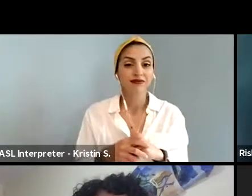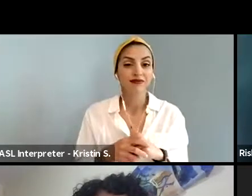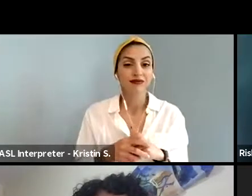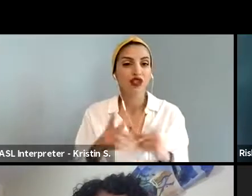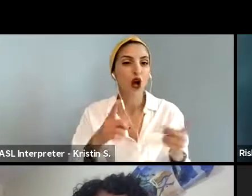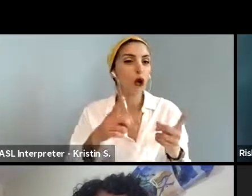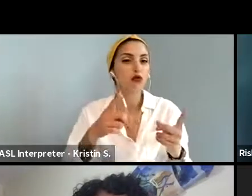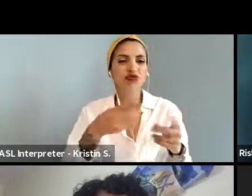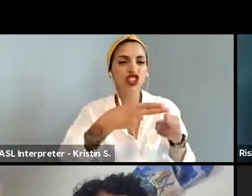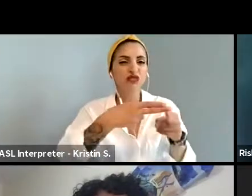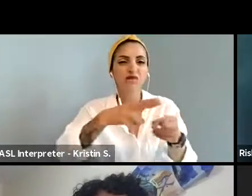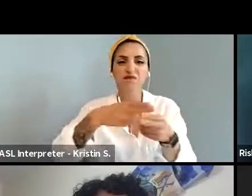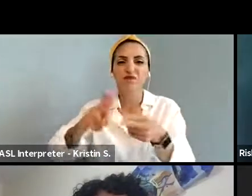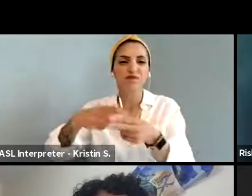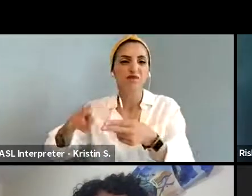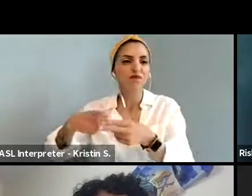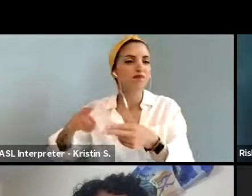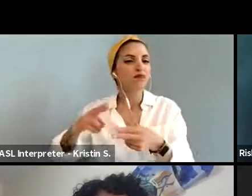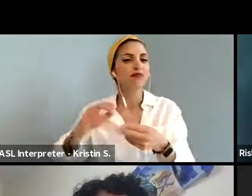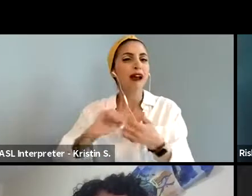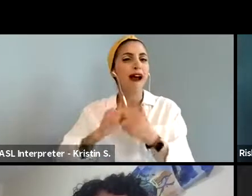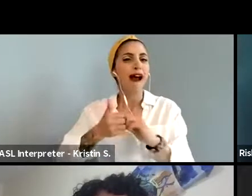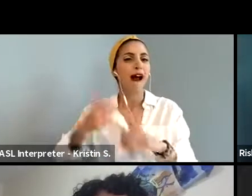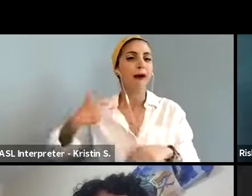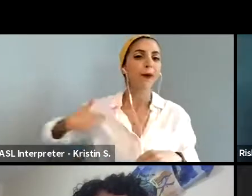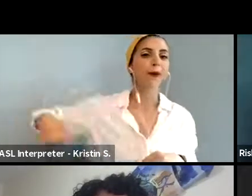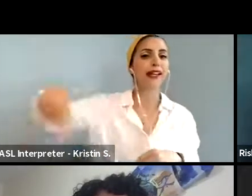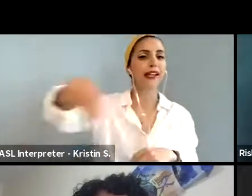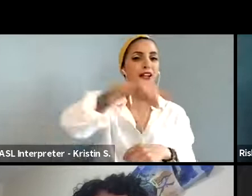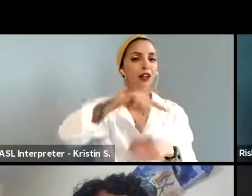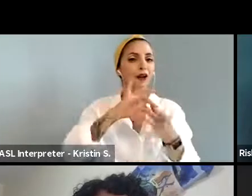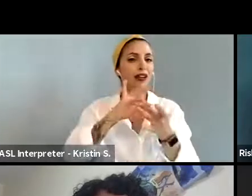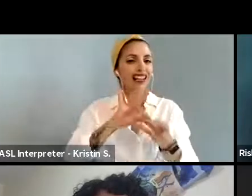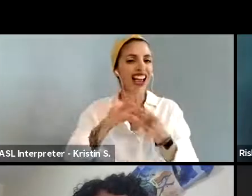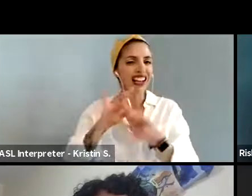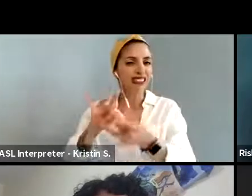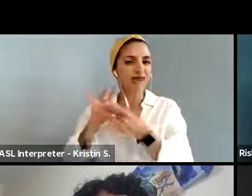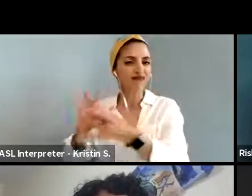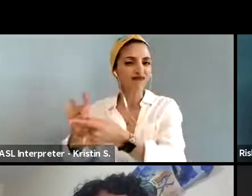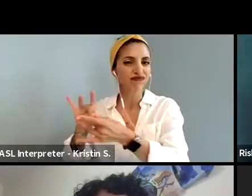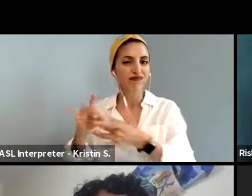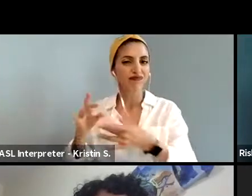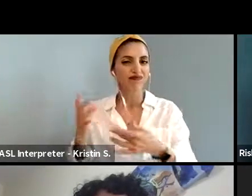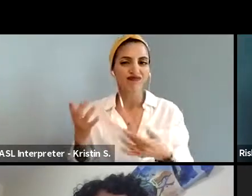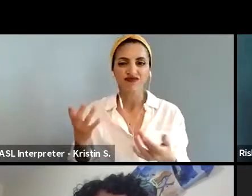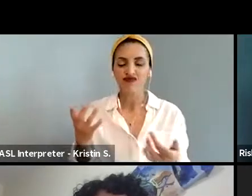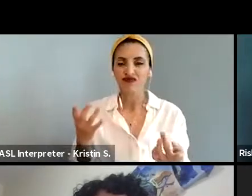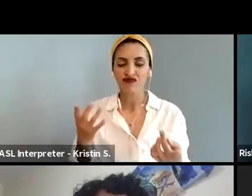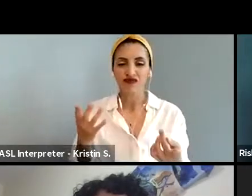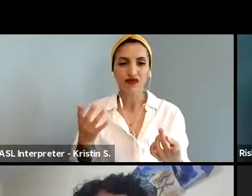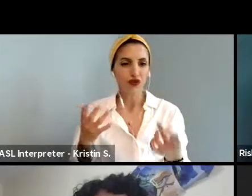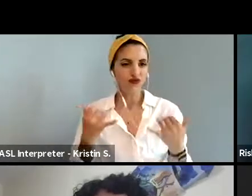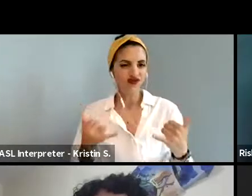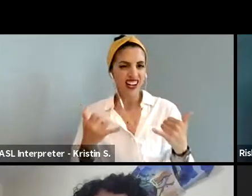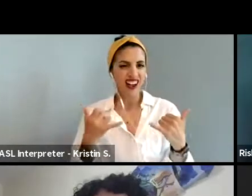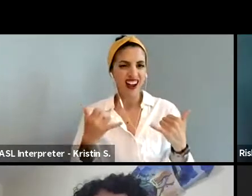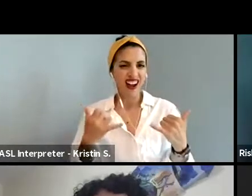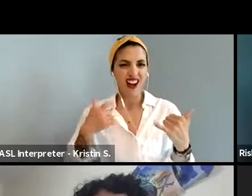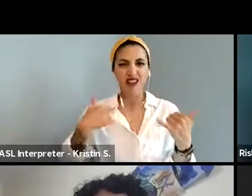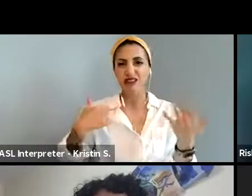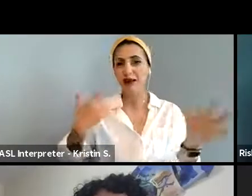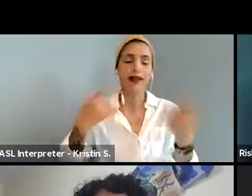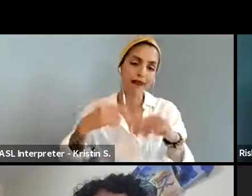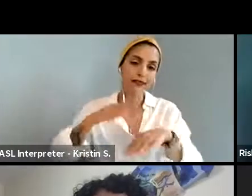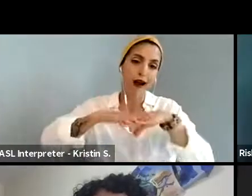brief inklings about how we're all connected to one another just in this physical form right now, squares on a